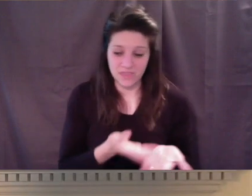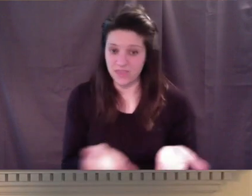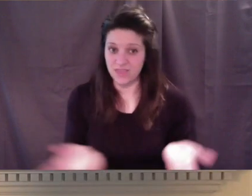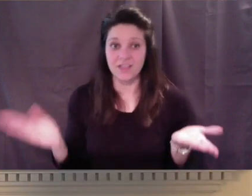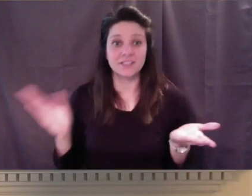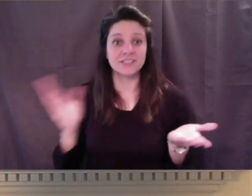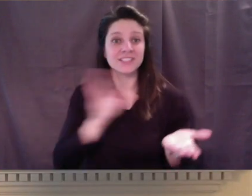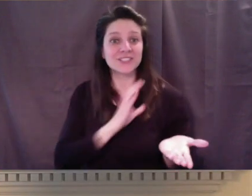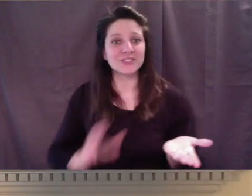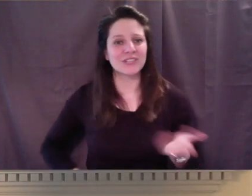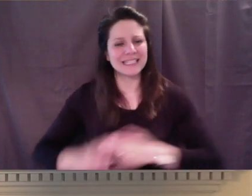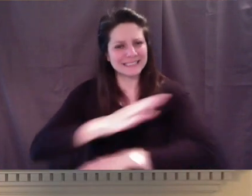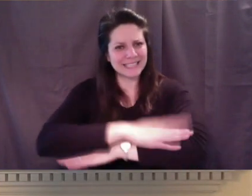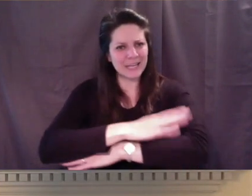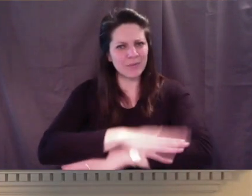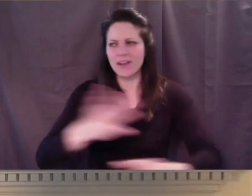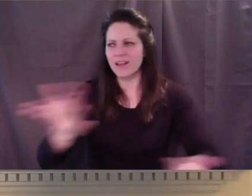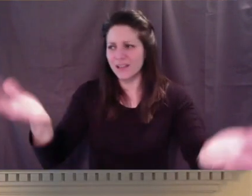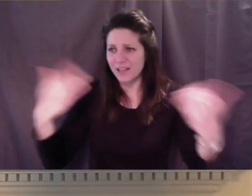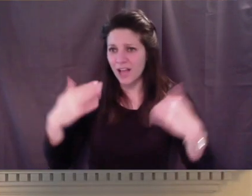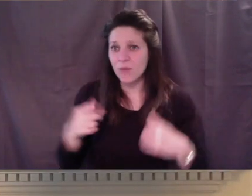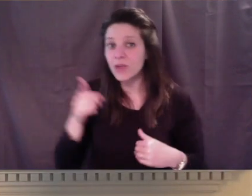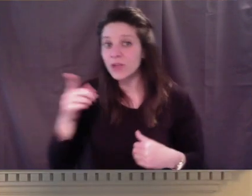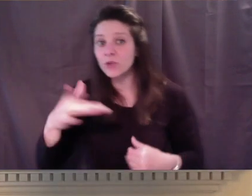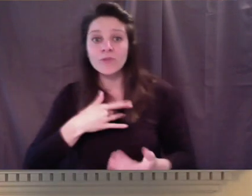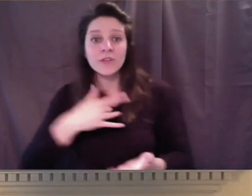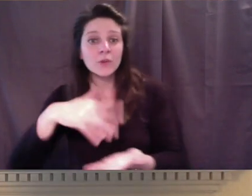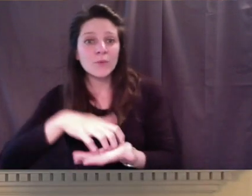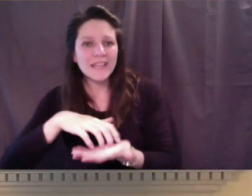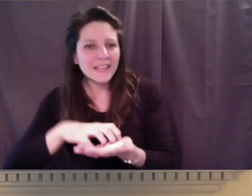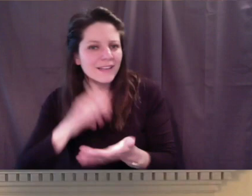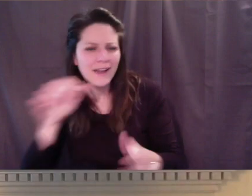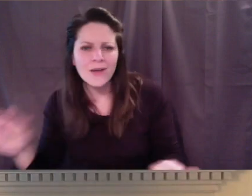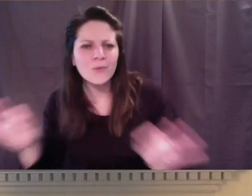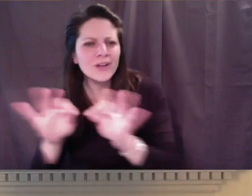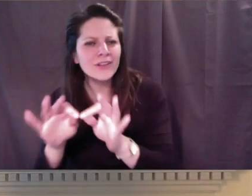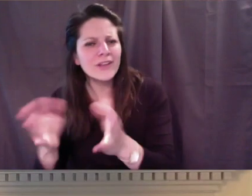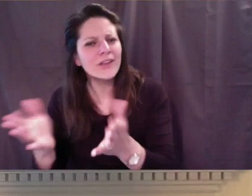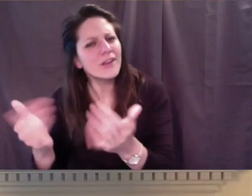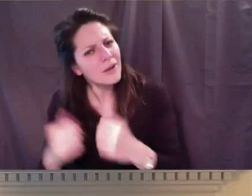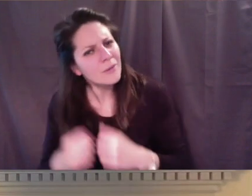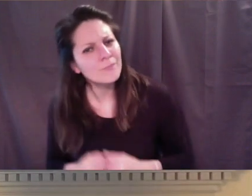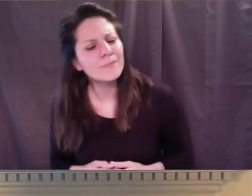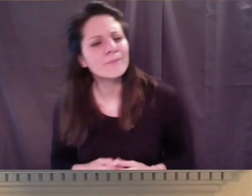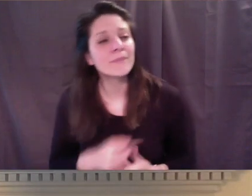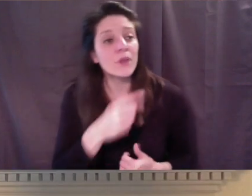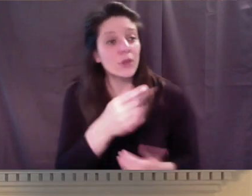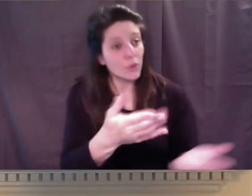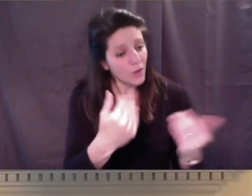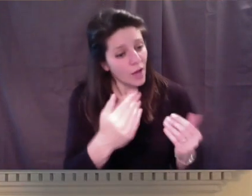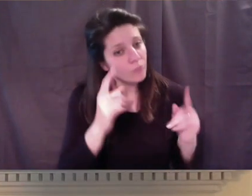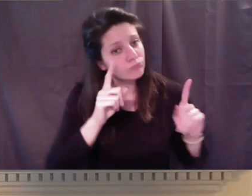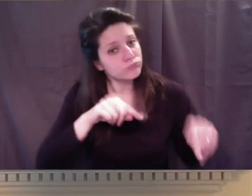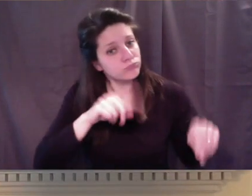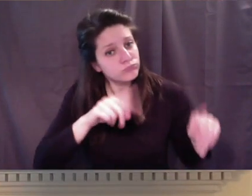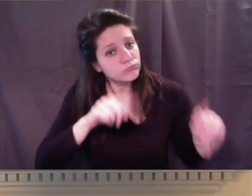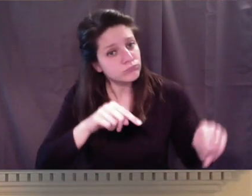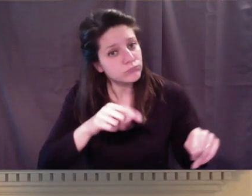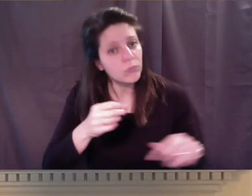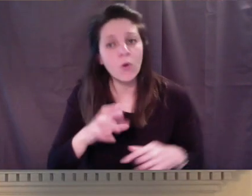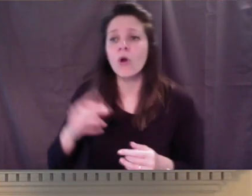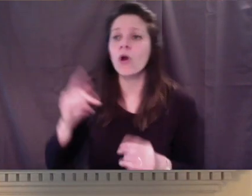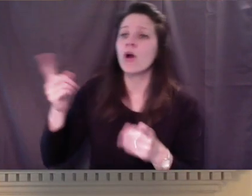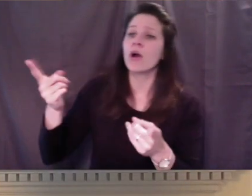invitation in this moment. This is Christ's table. So come, you who feel weak